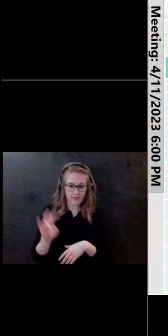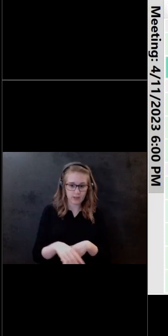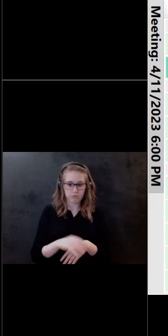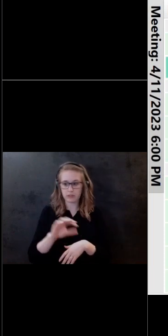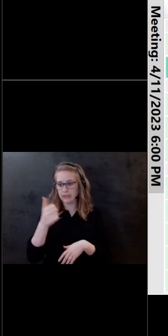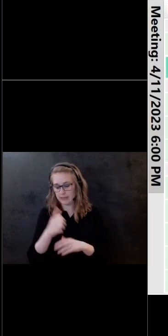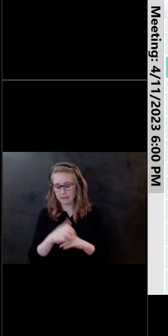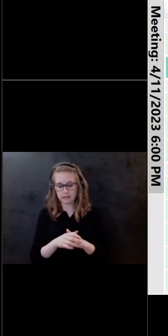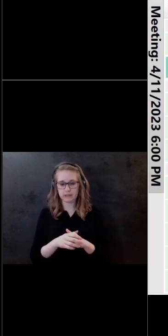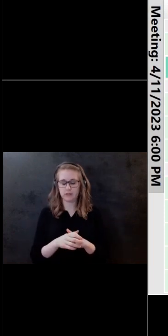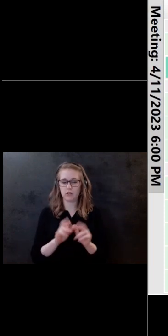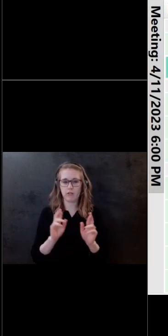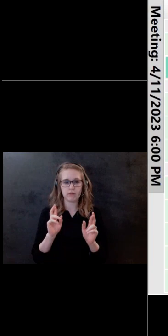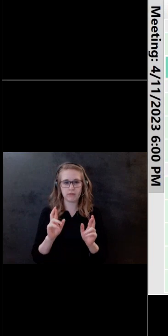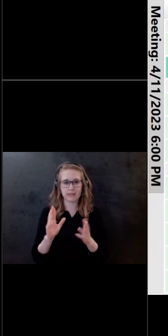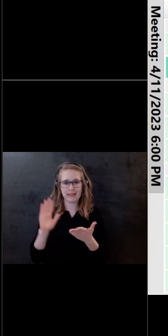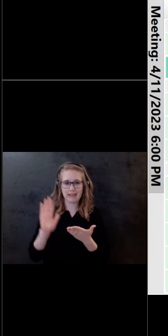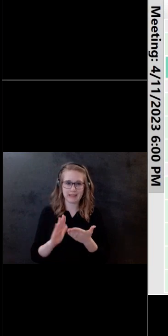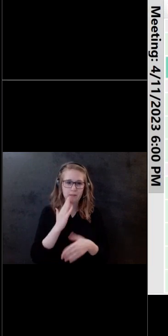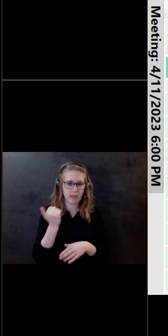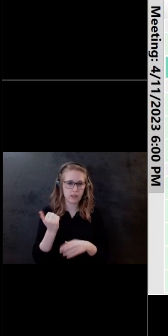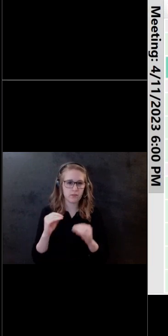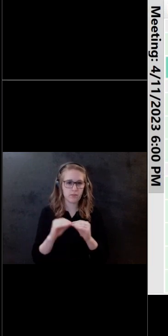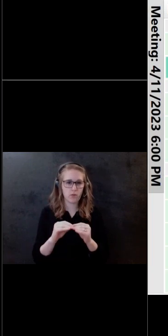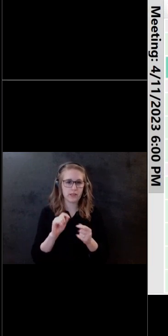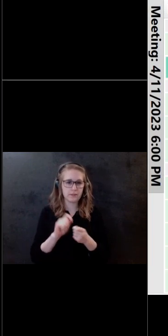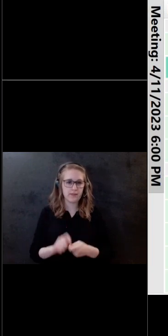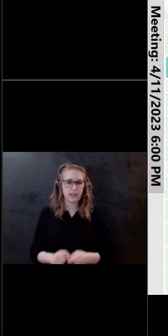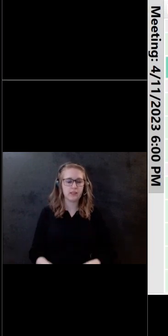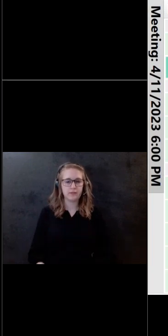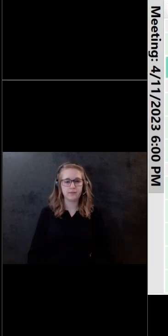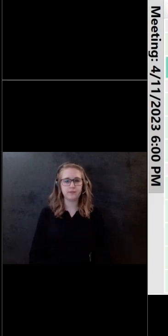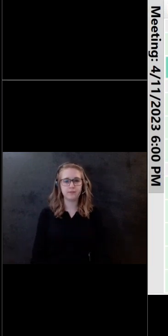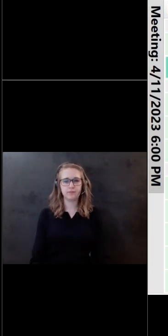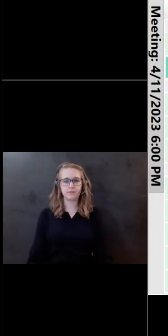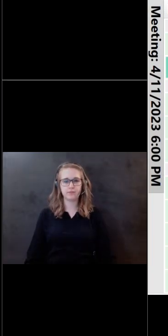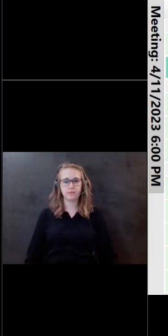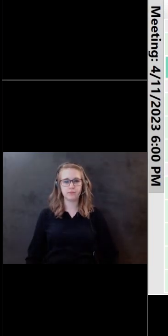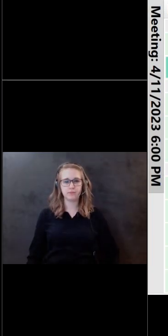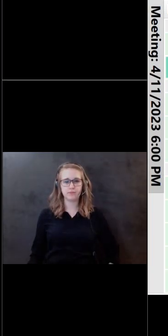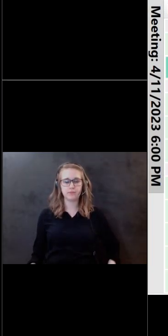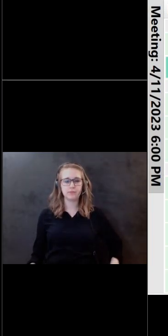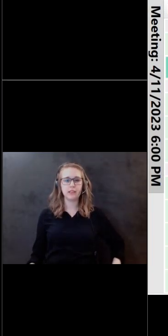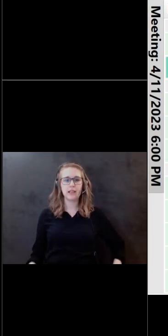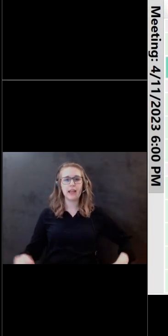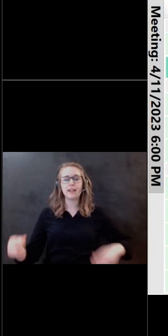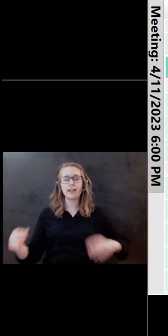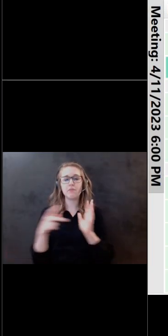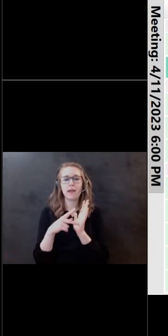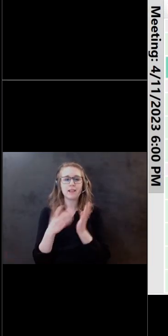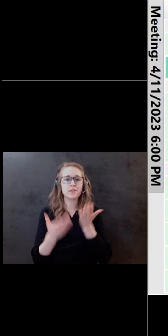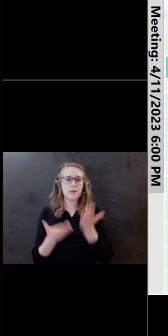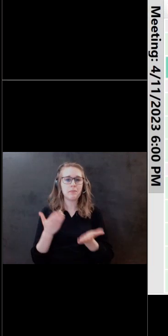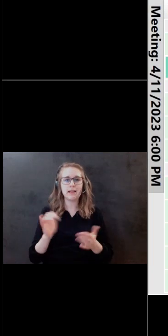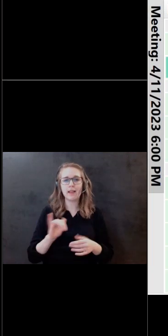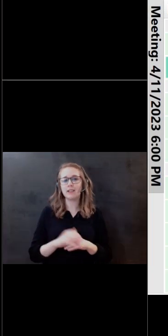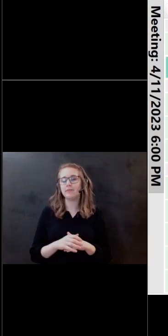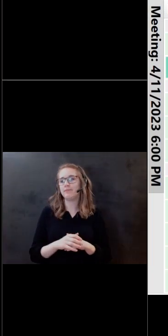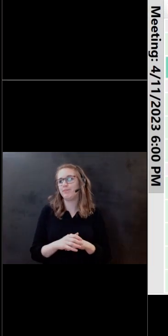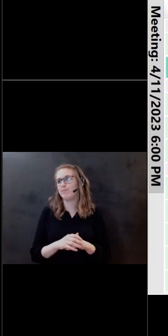hopefully the less the better, so it could be more specific. And then getting back to maybe, like, let's